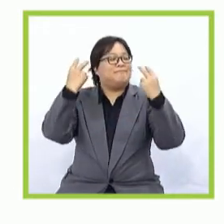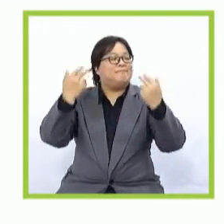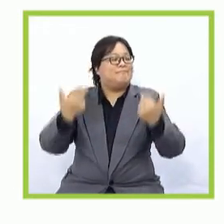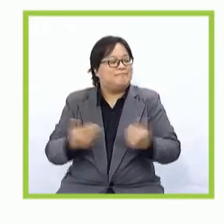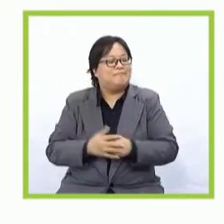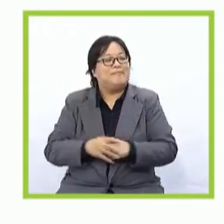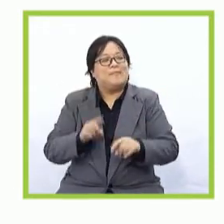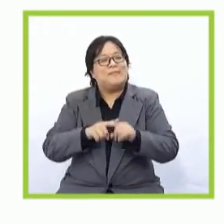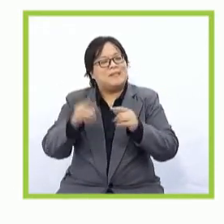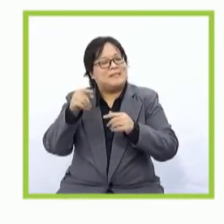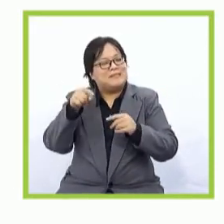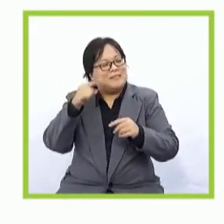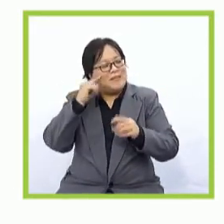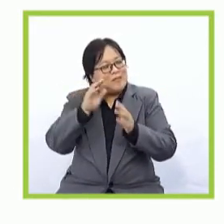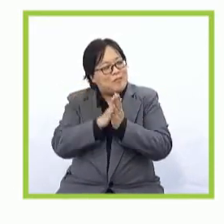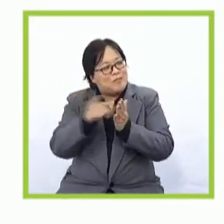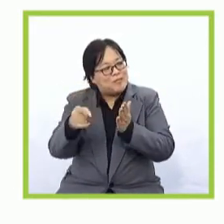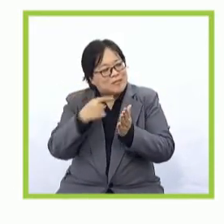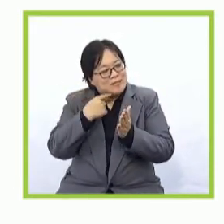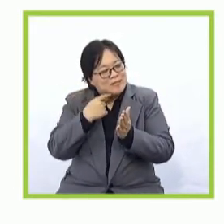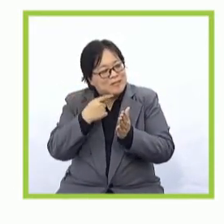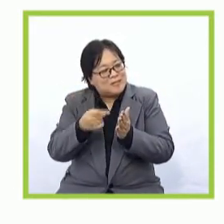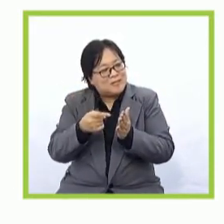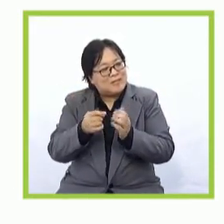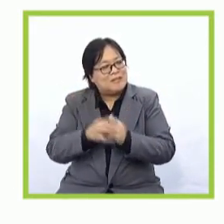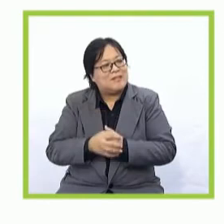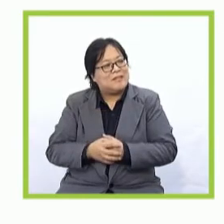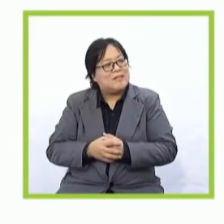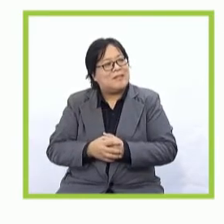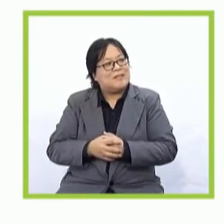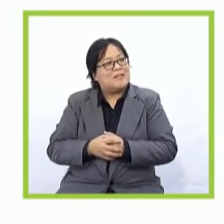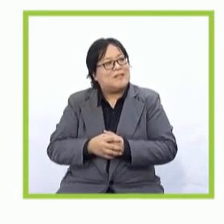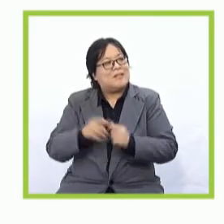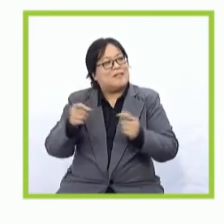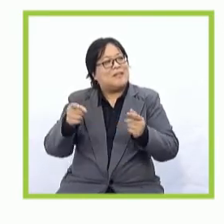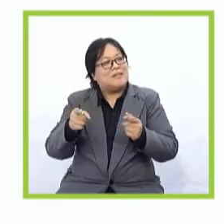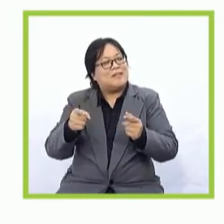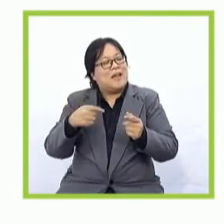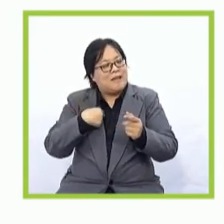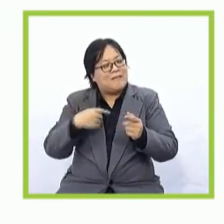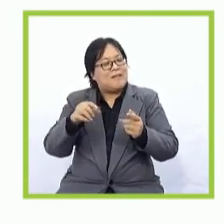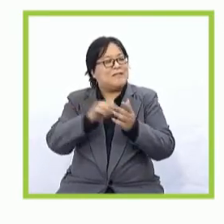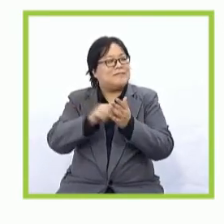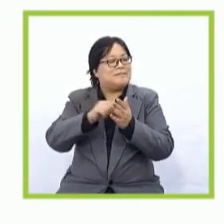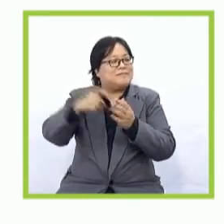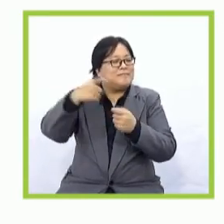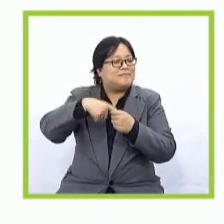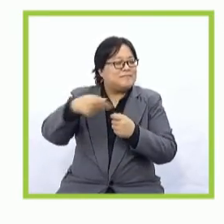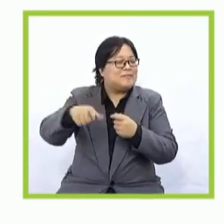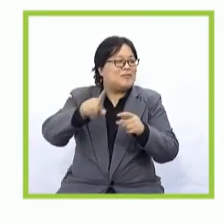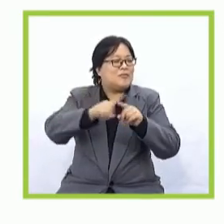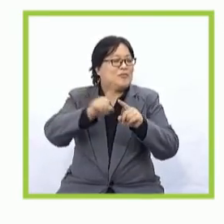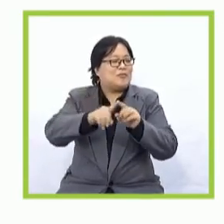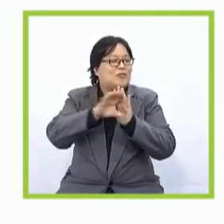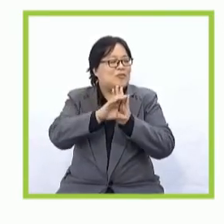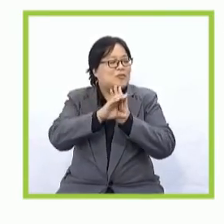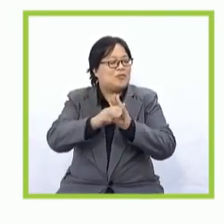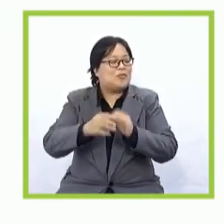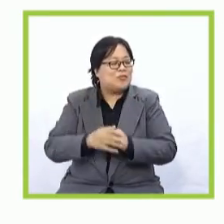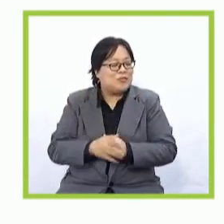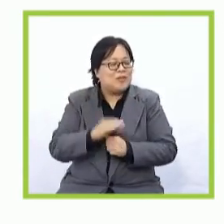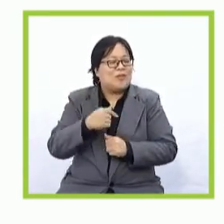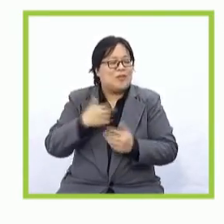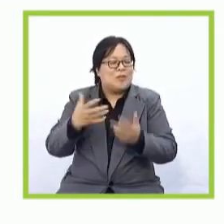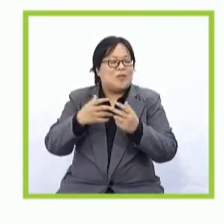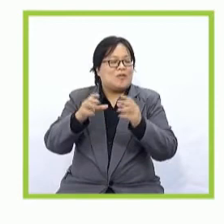something in the book that you say really stood out to me, and it's towards the end as you're summarizing with your various examples. And I'd like to